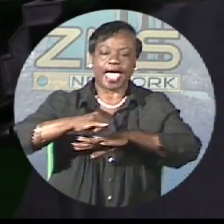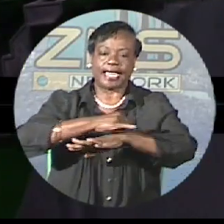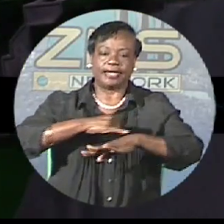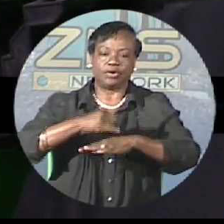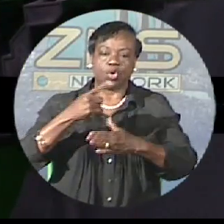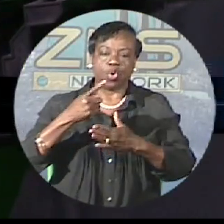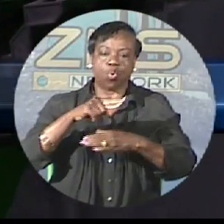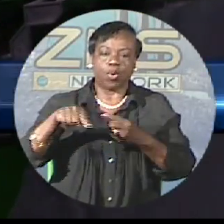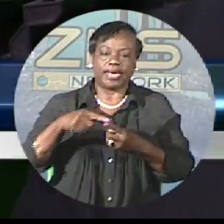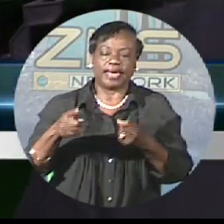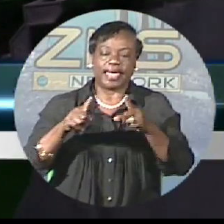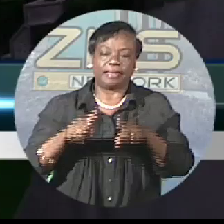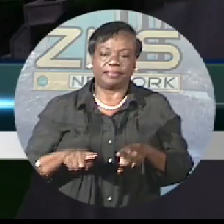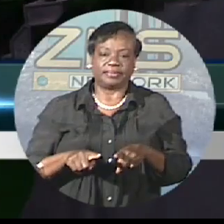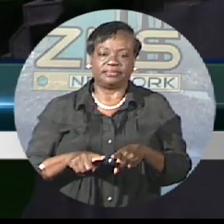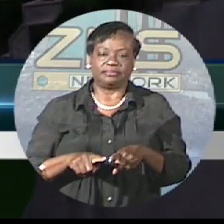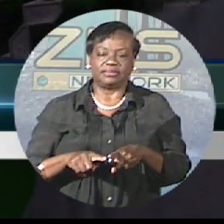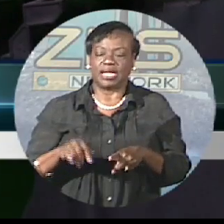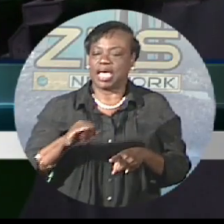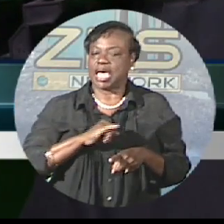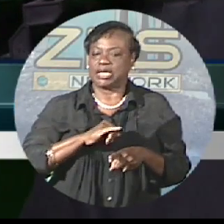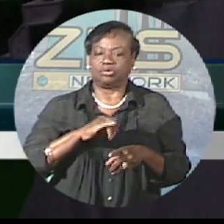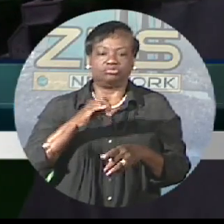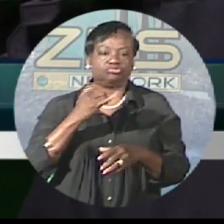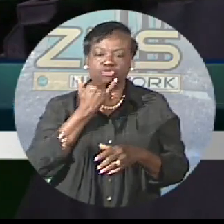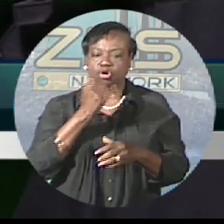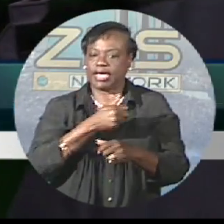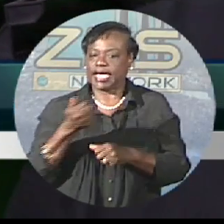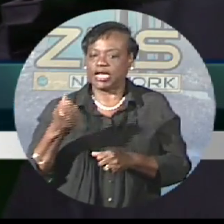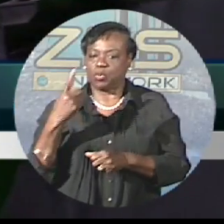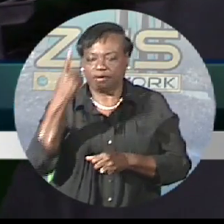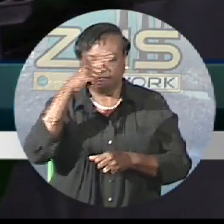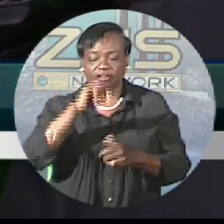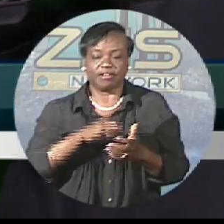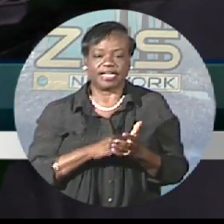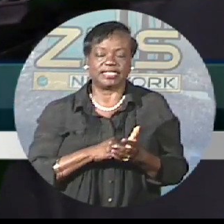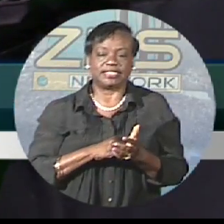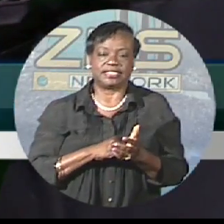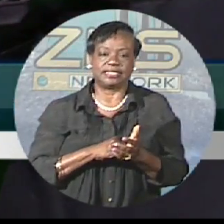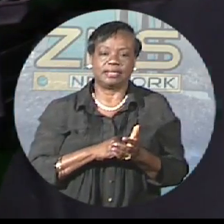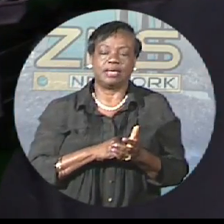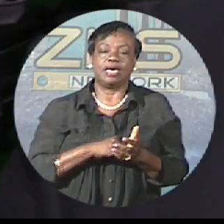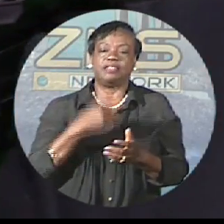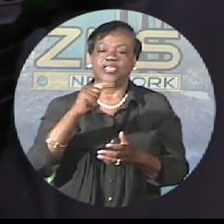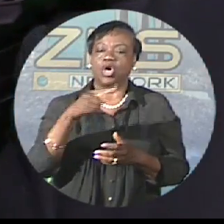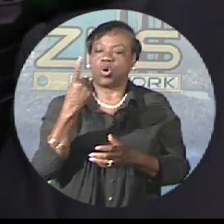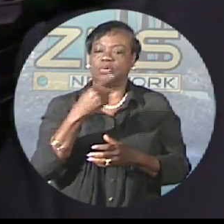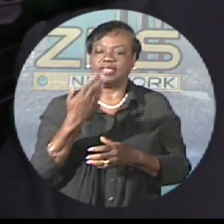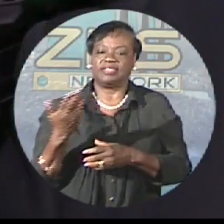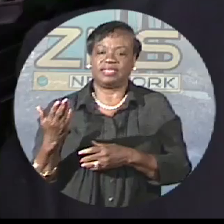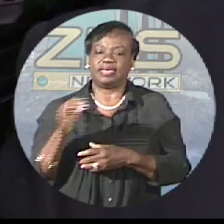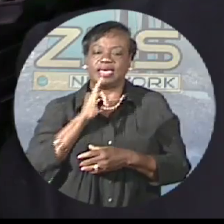I don't fault anybody for it in that respect. My only thing is that, you know,